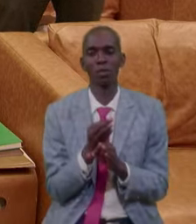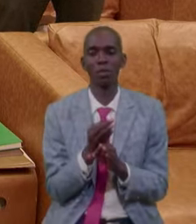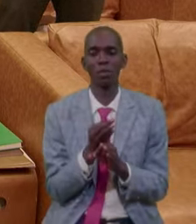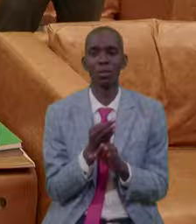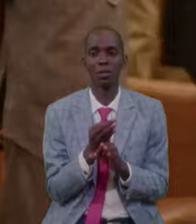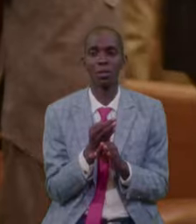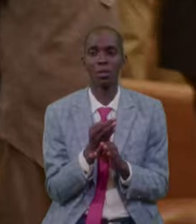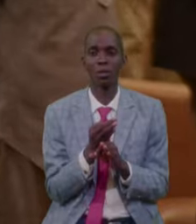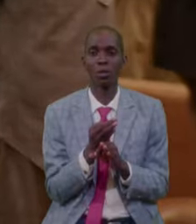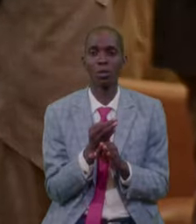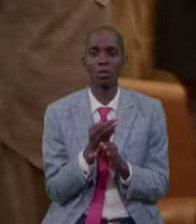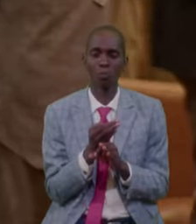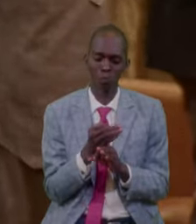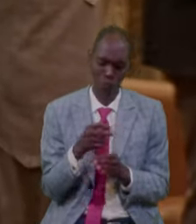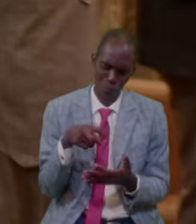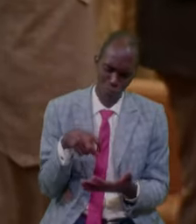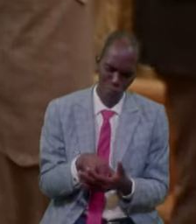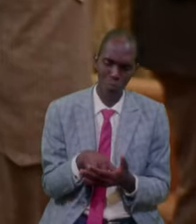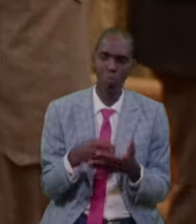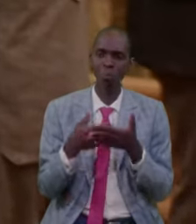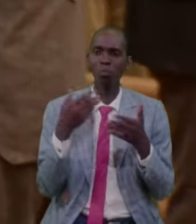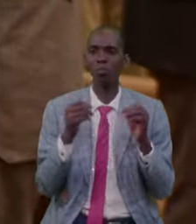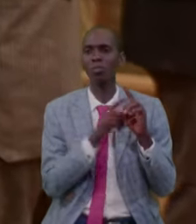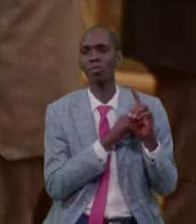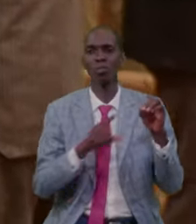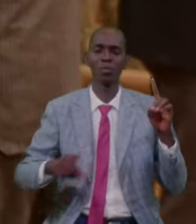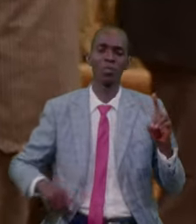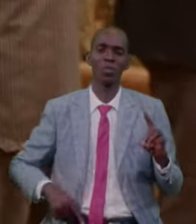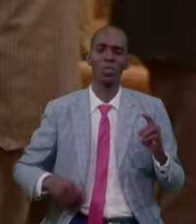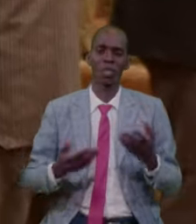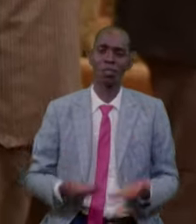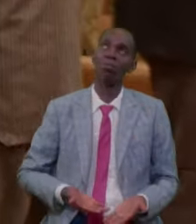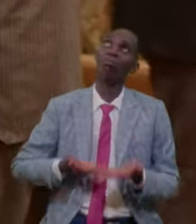Get on your knees before the Lord. Lay everything on the altar.